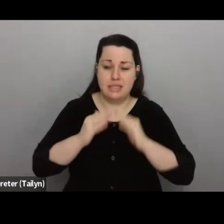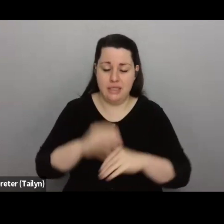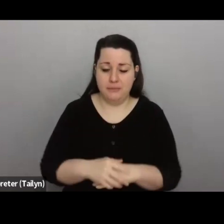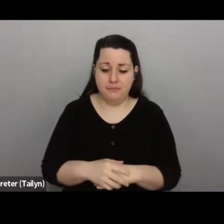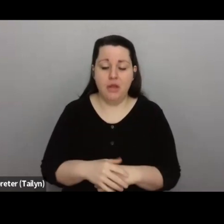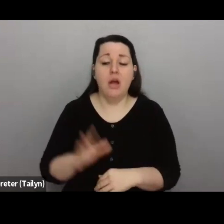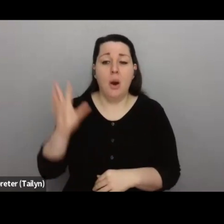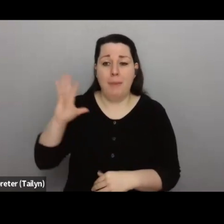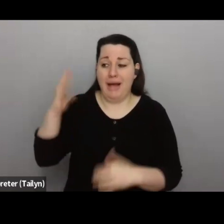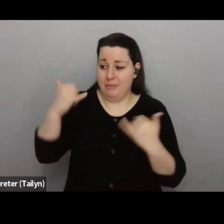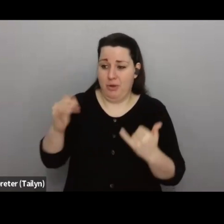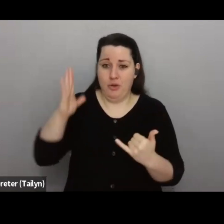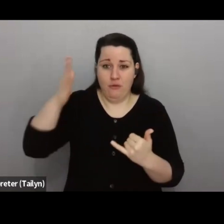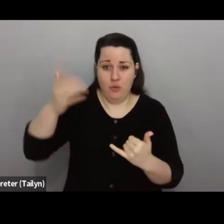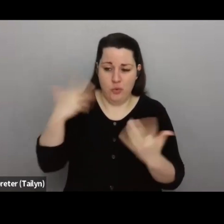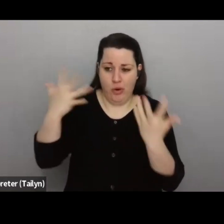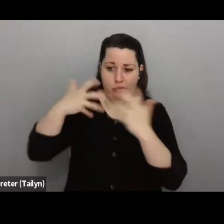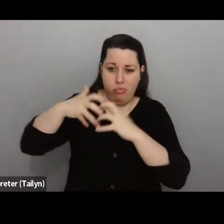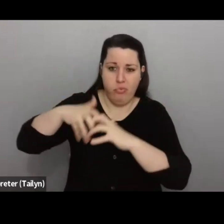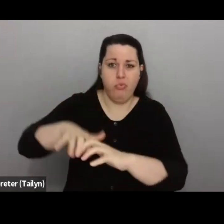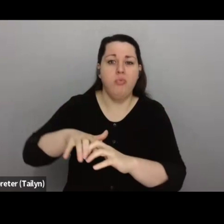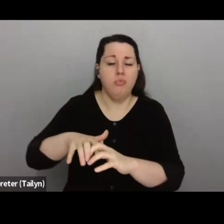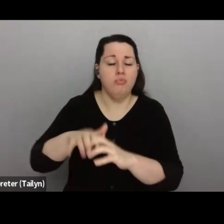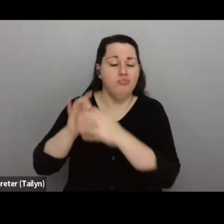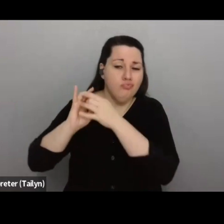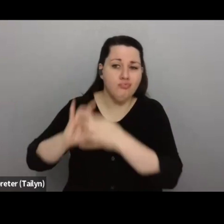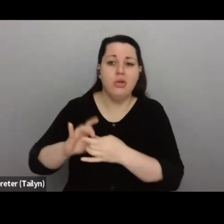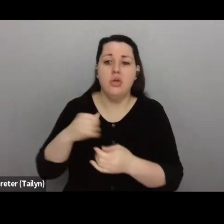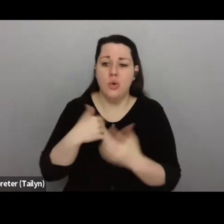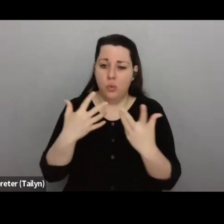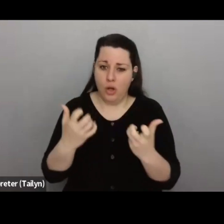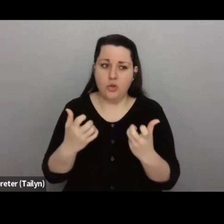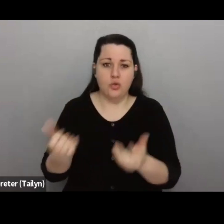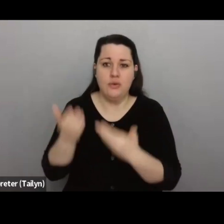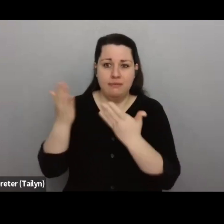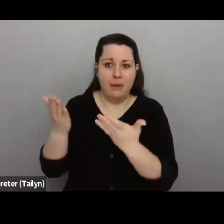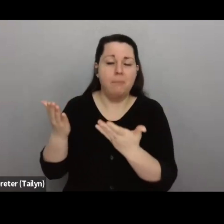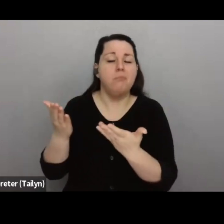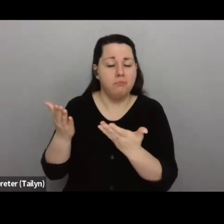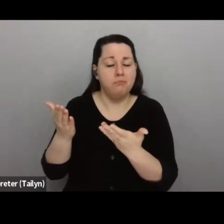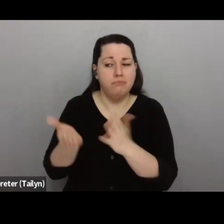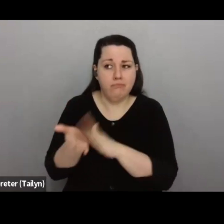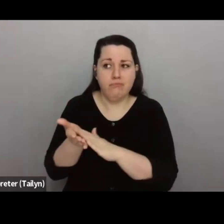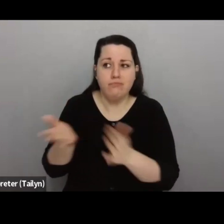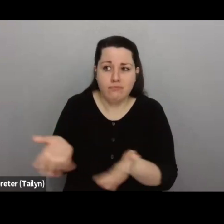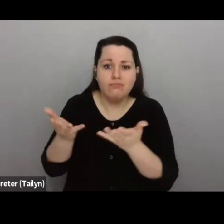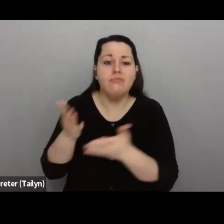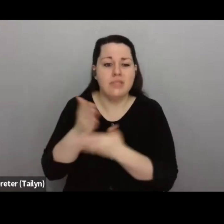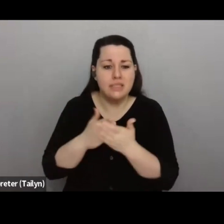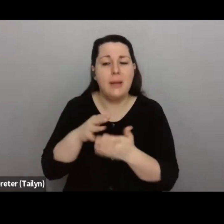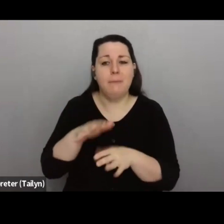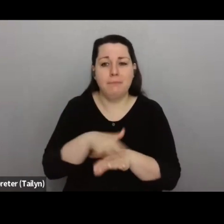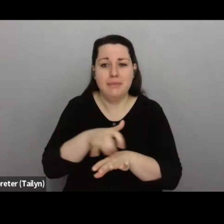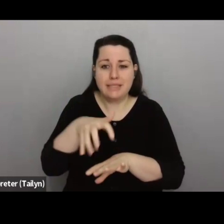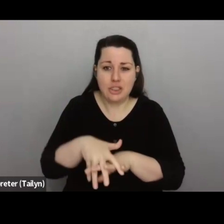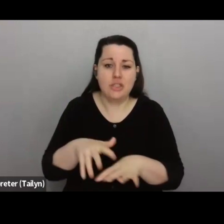are intertwined, we would like to lift up some contemporary Indigenous arts organizations that we can all support and learn from. I just